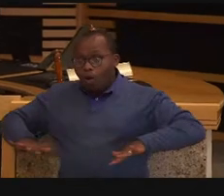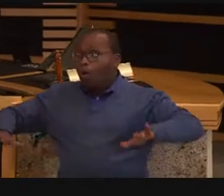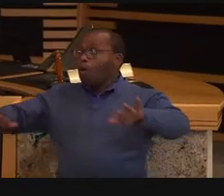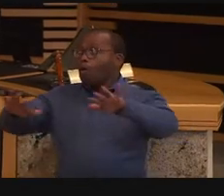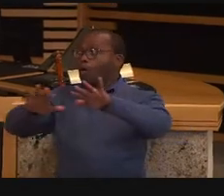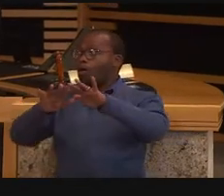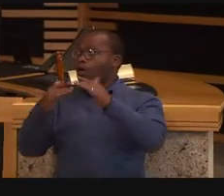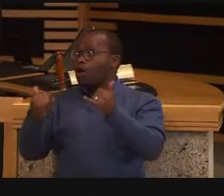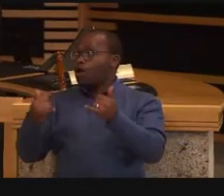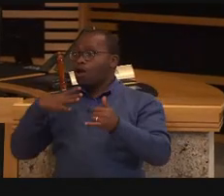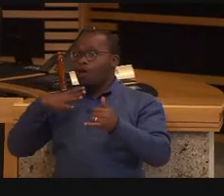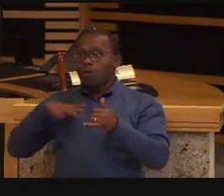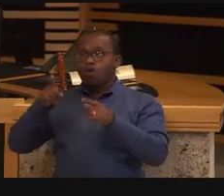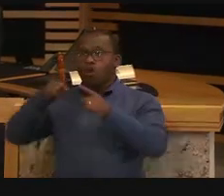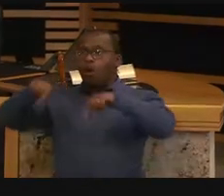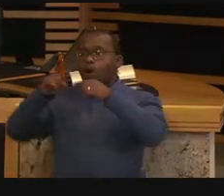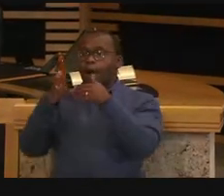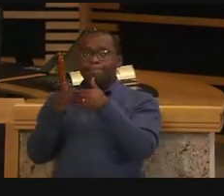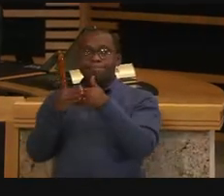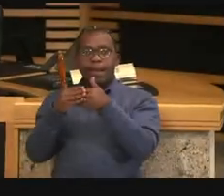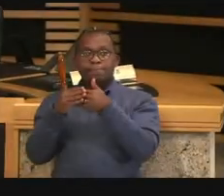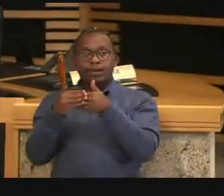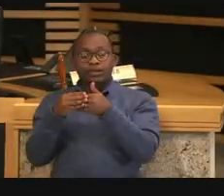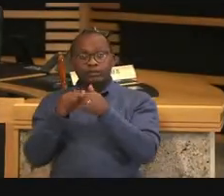side to defend their report.